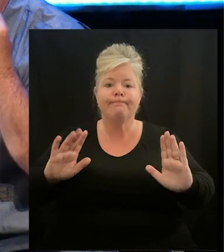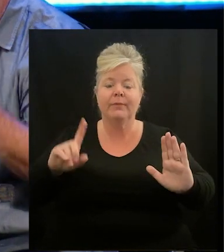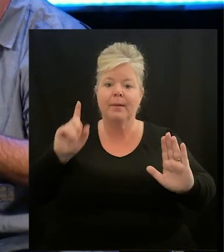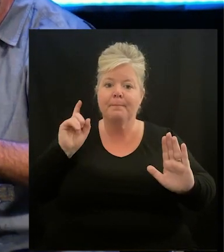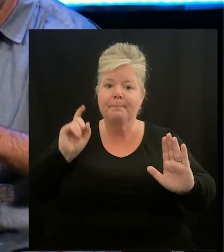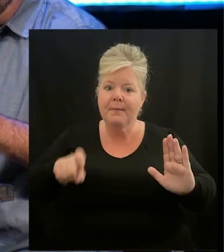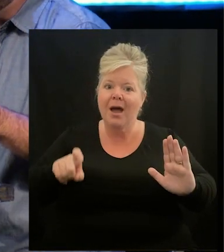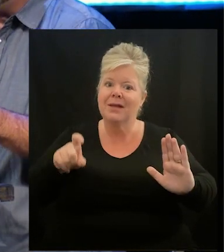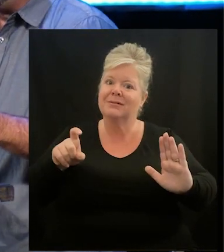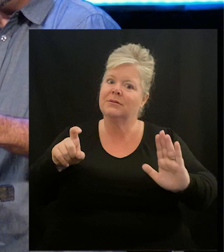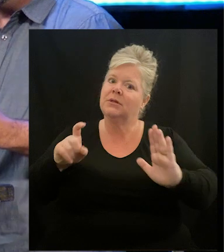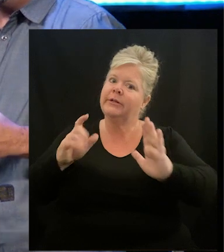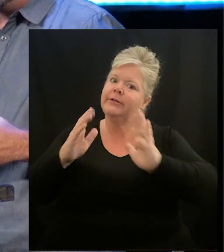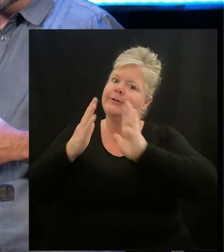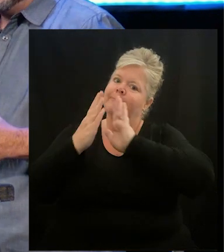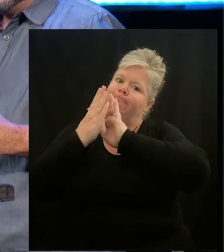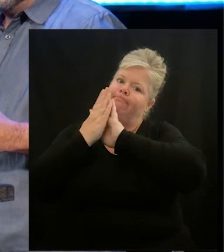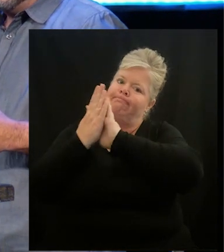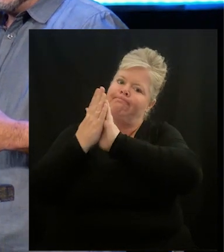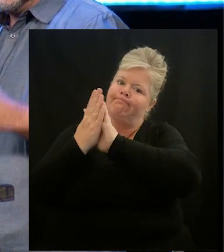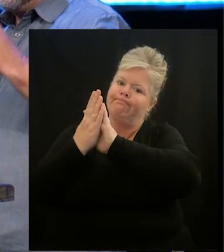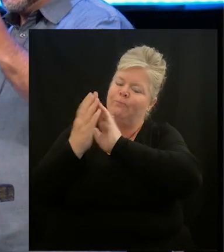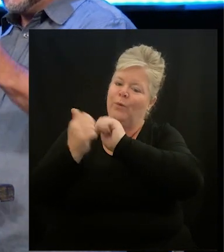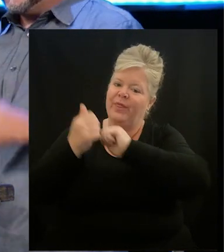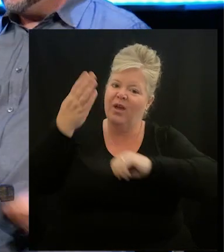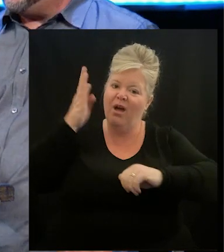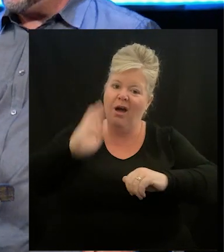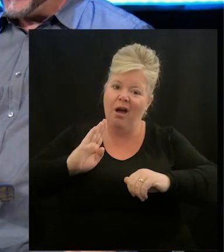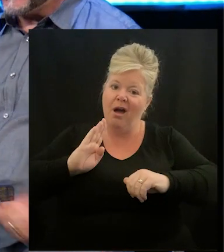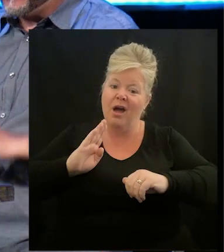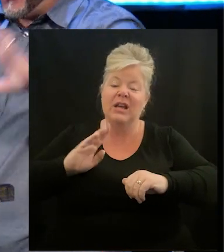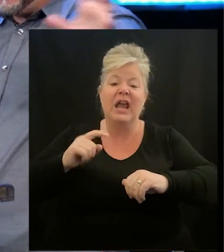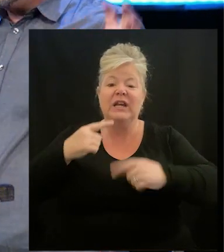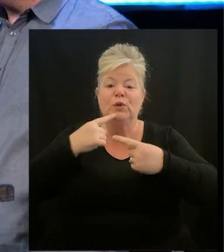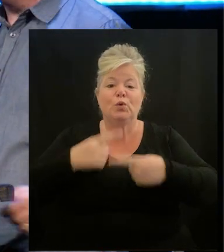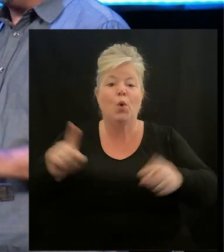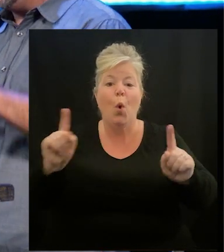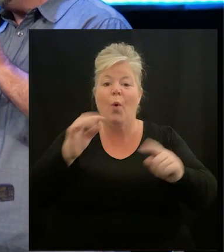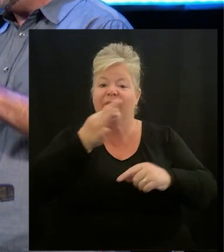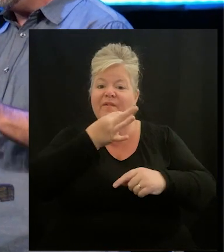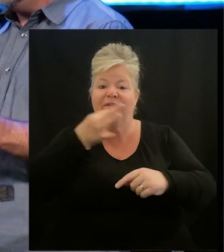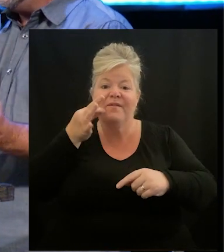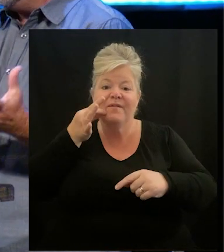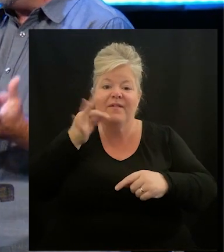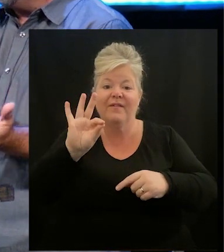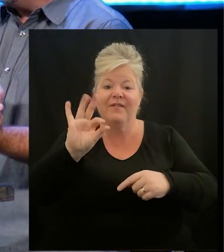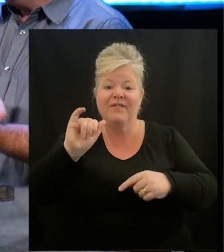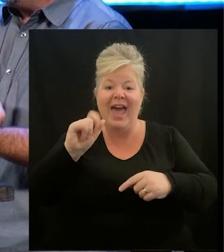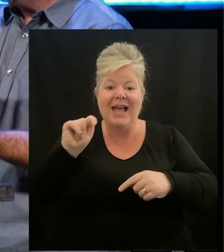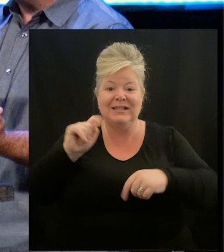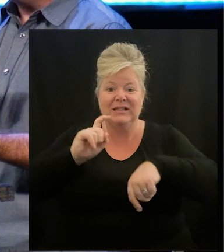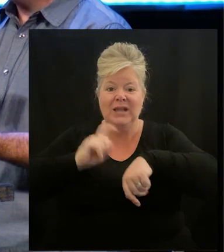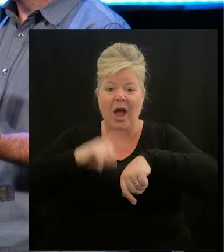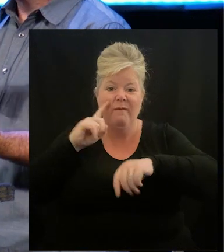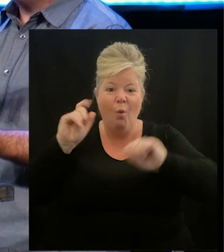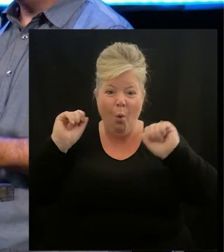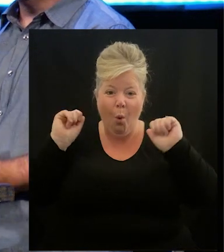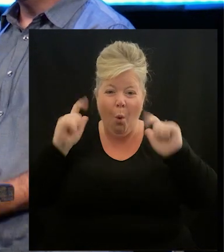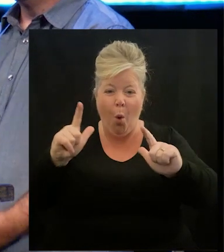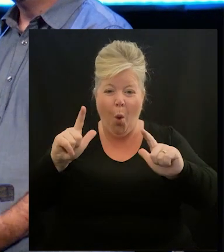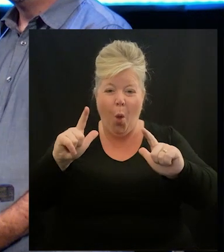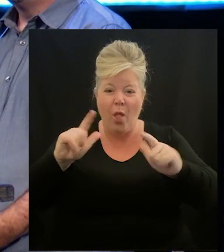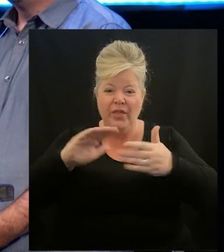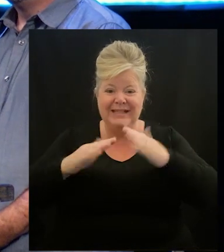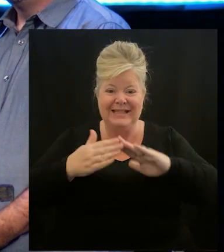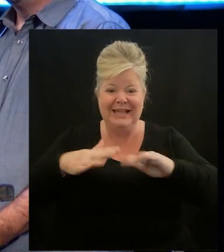to inquire of the Lord, and he proclaimed a fast for all Judah. Now, alarmed here means to be filled with